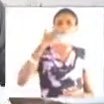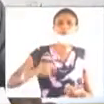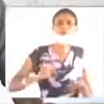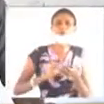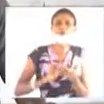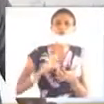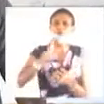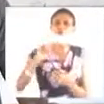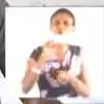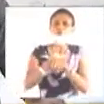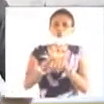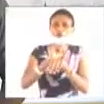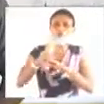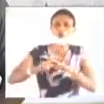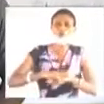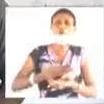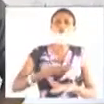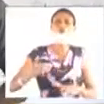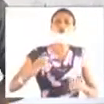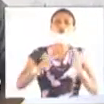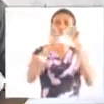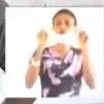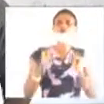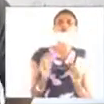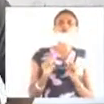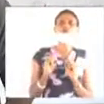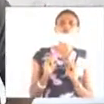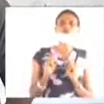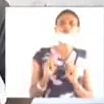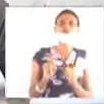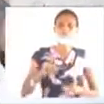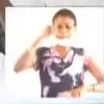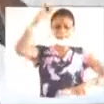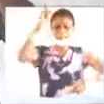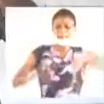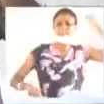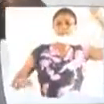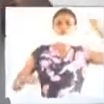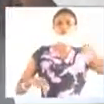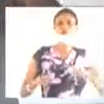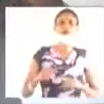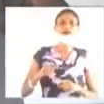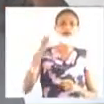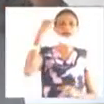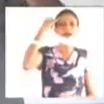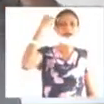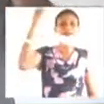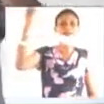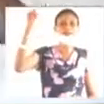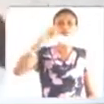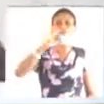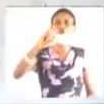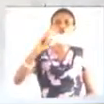you said. They will tell you that they just forgotten. Because the drug